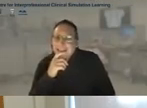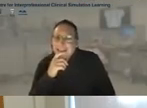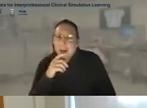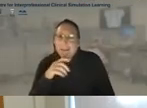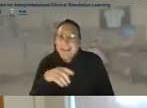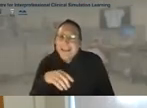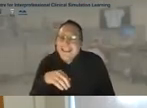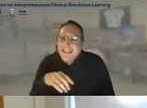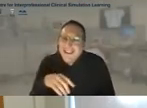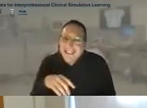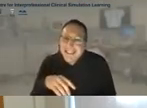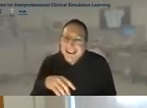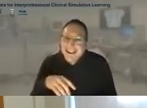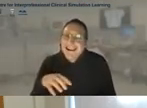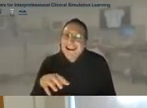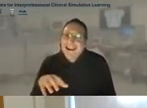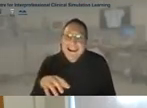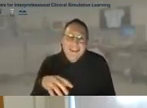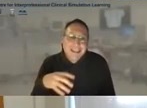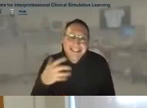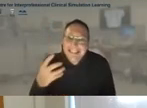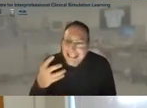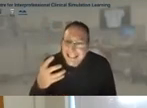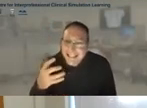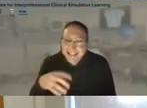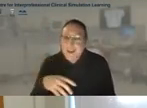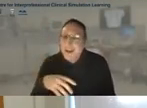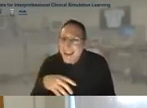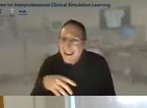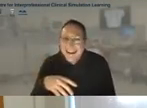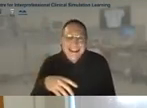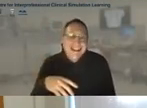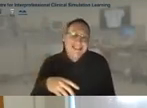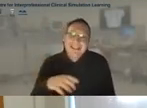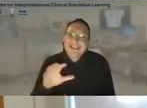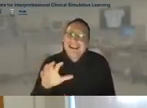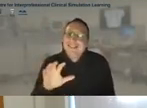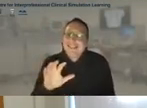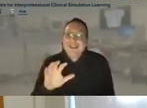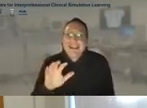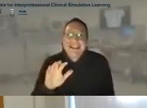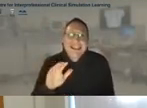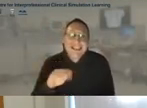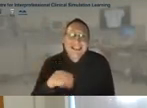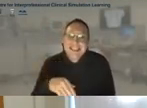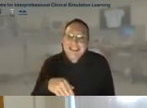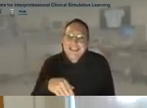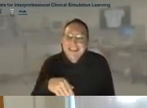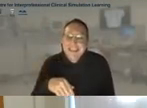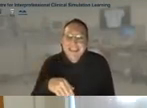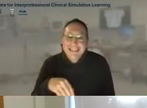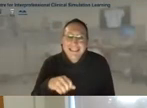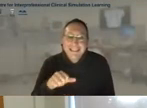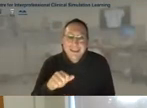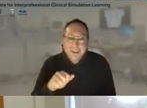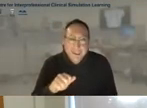our secret weapon, who is our admin assist extraordinaire, who's doing a ton of this work.